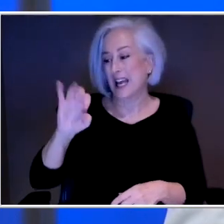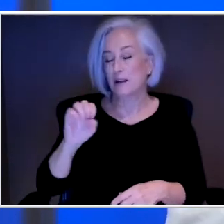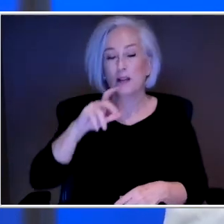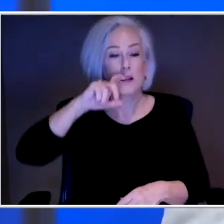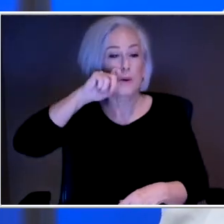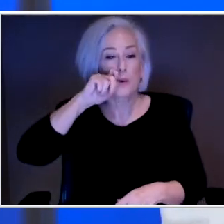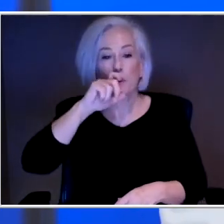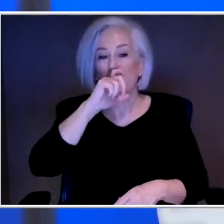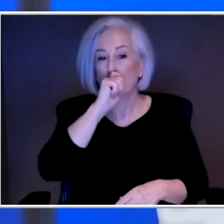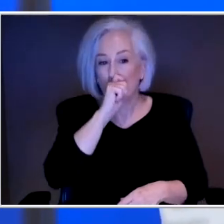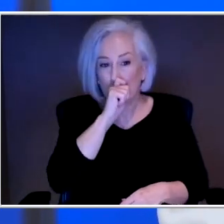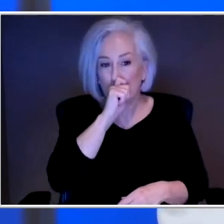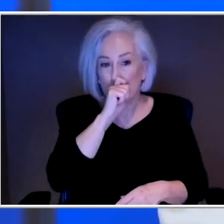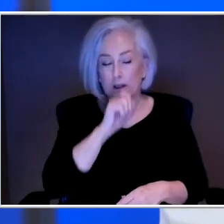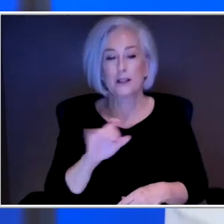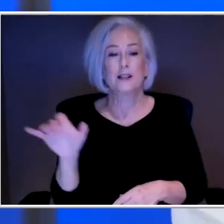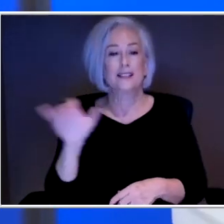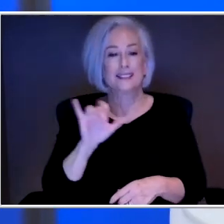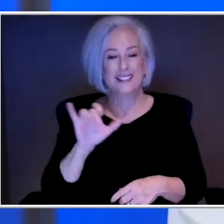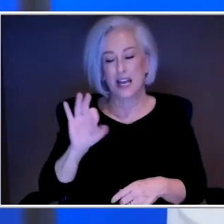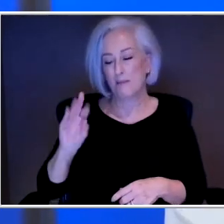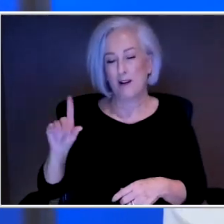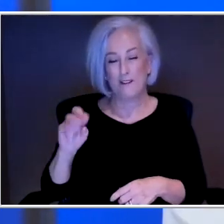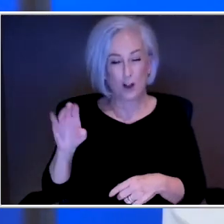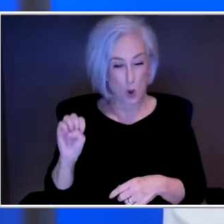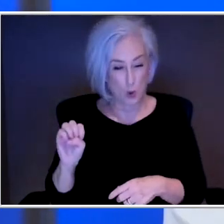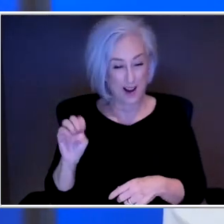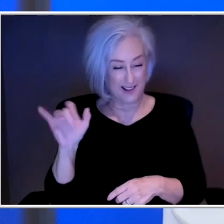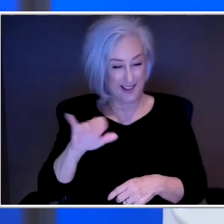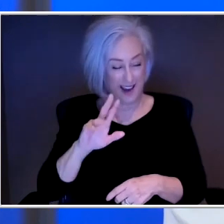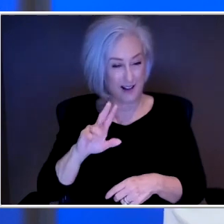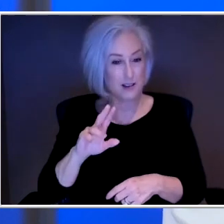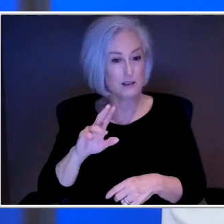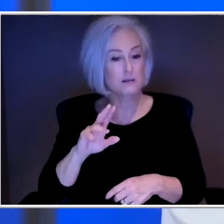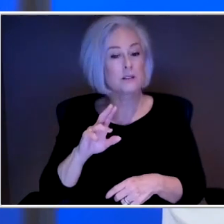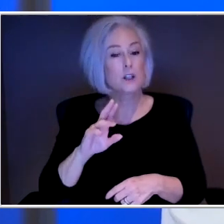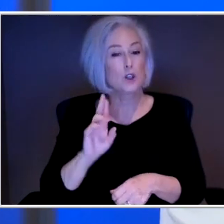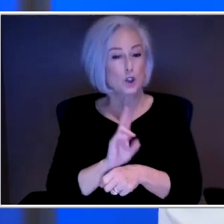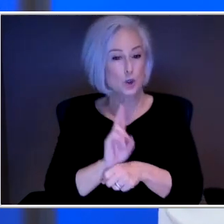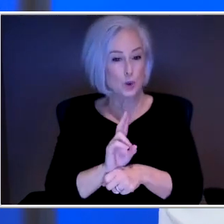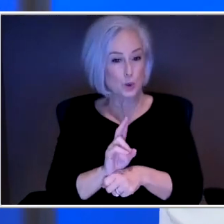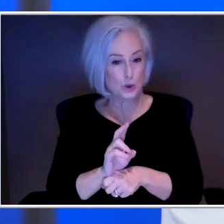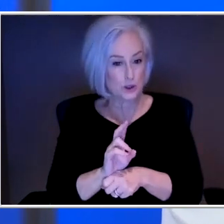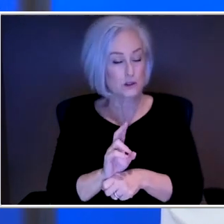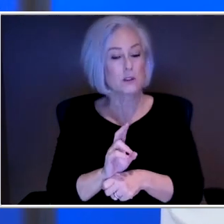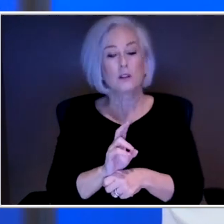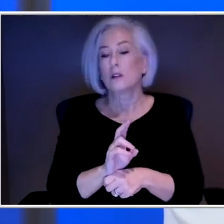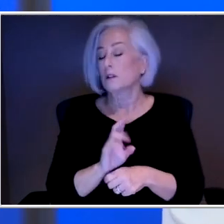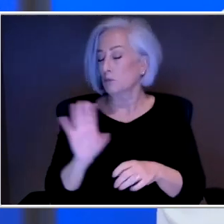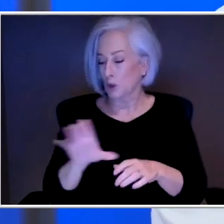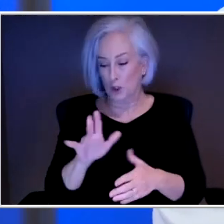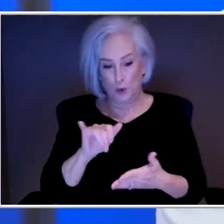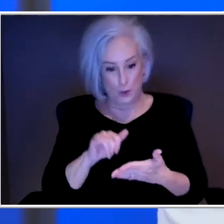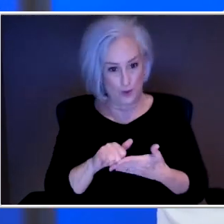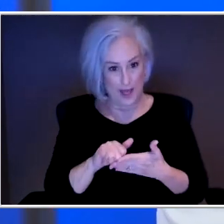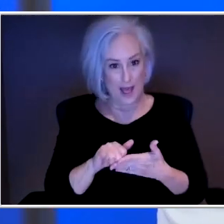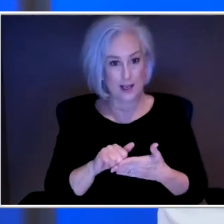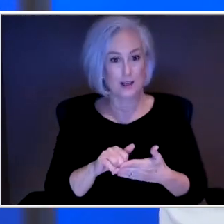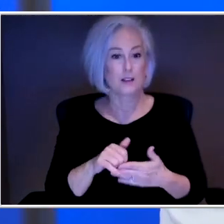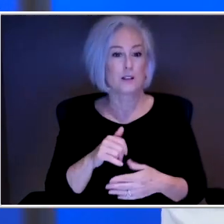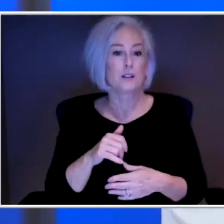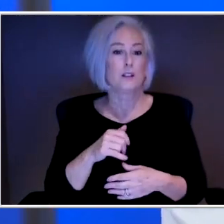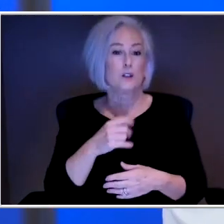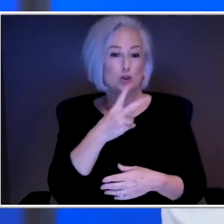your nose like you would with Flonase or other nasal kind of corticosteroids or nasal sprays, and we do that. We do 2 or 3 doses of